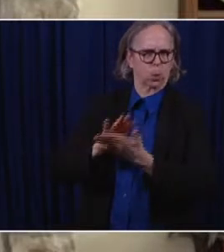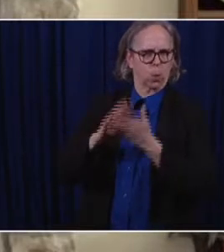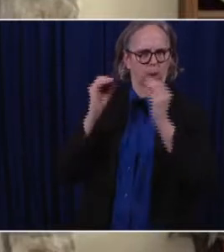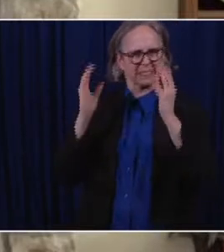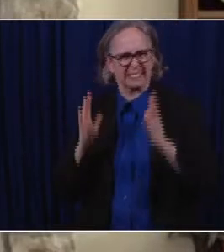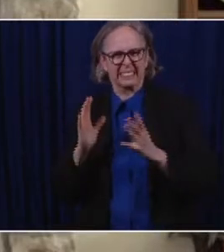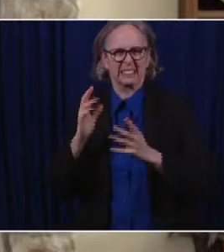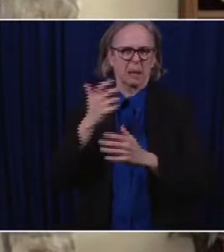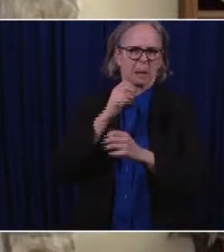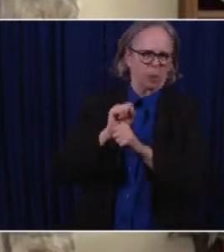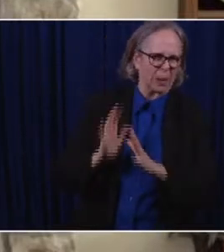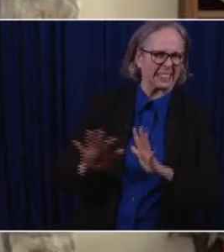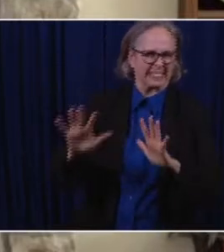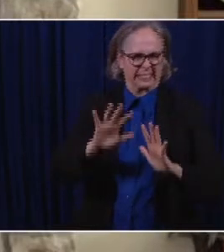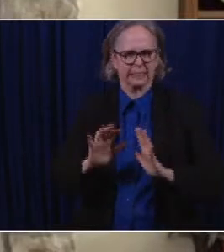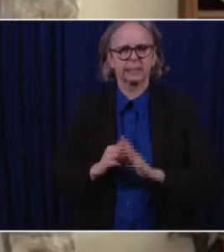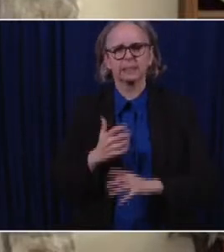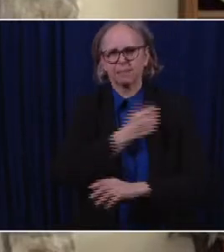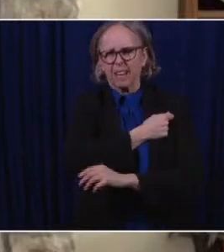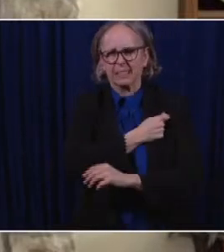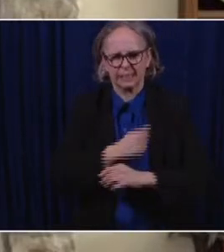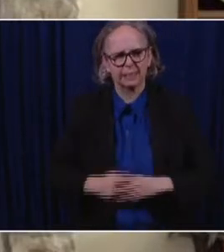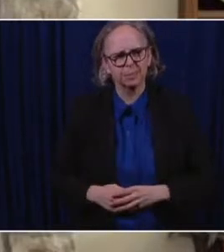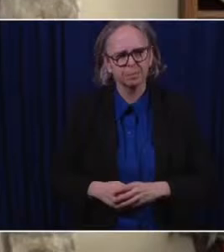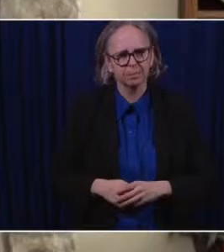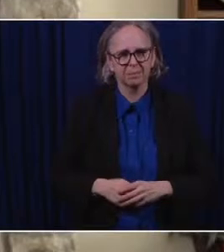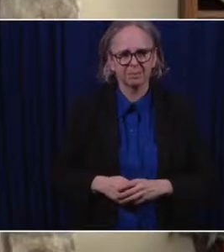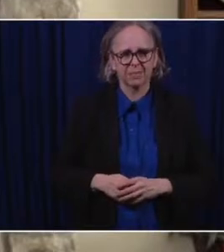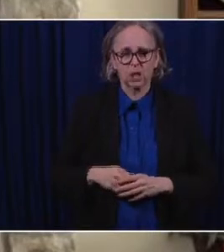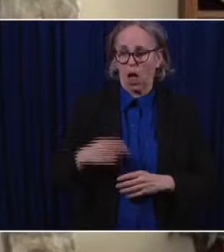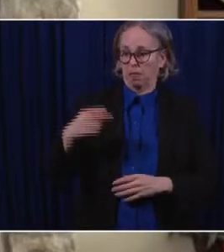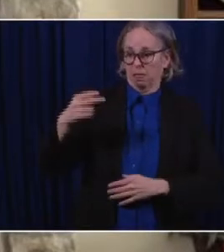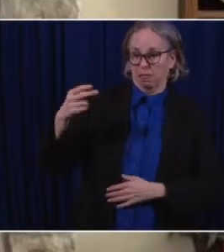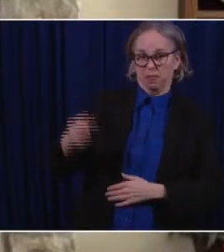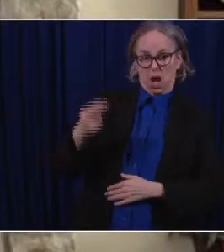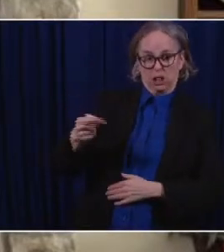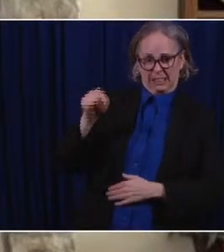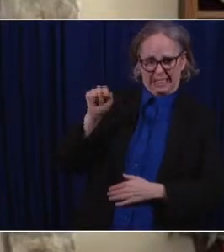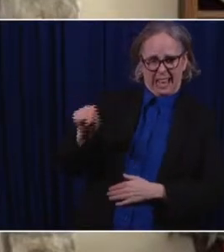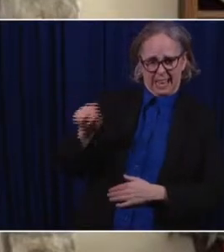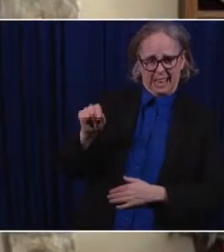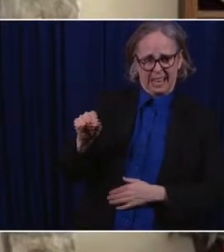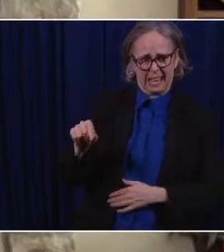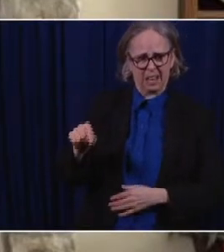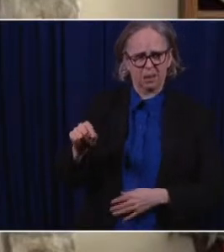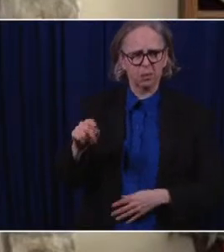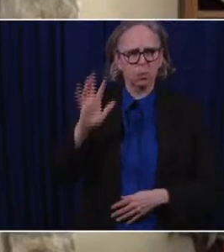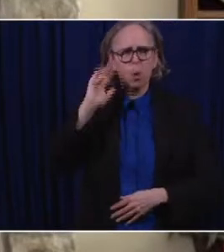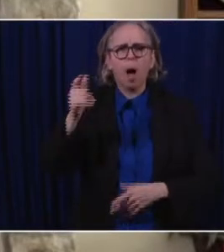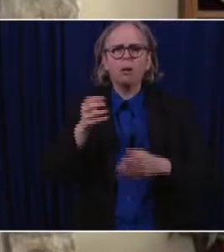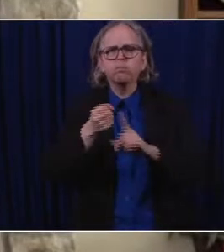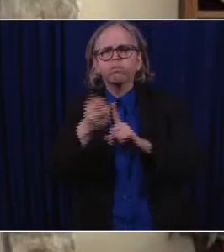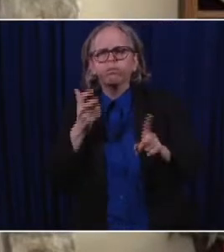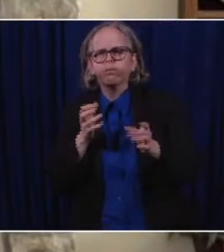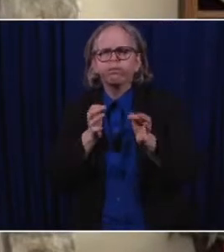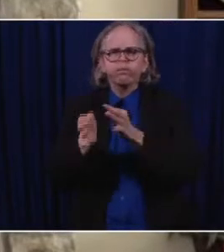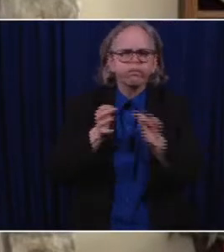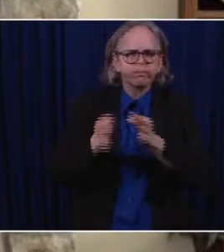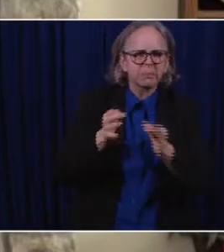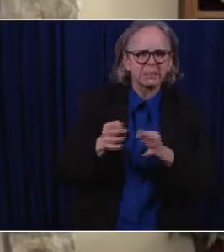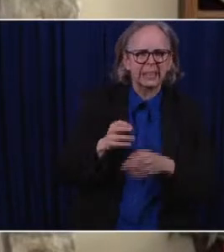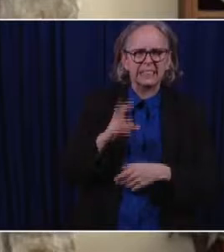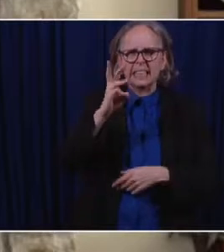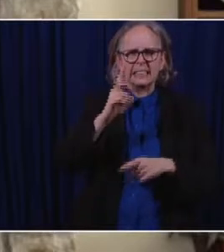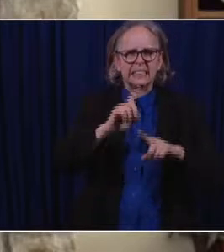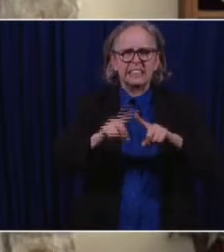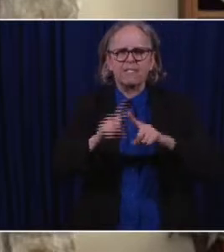Although you are seeing us, as I said, on Thursday, I think we're going to 6. I think it's 6 different senior housing facilities. And